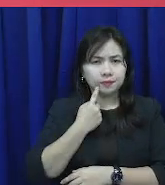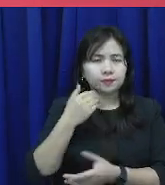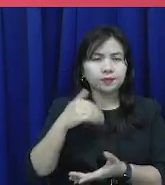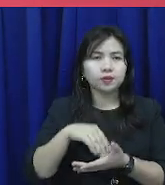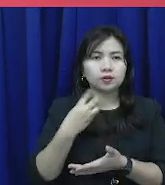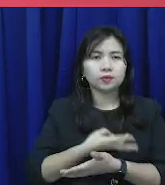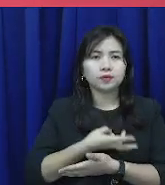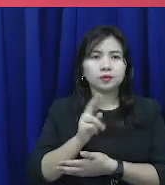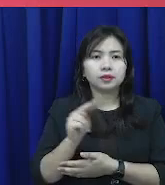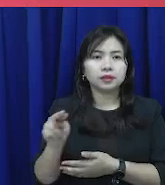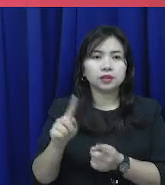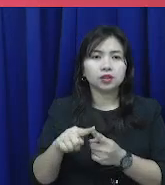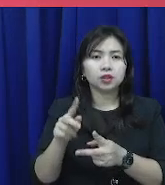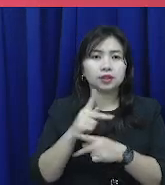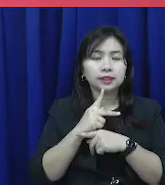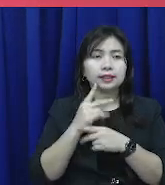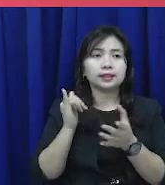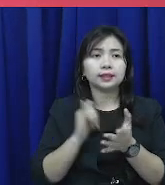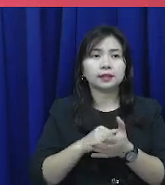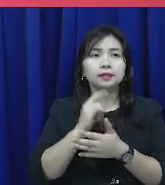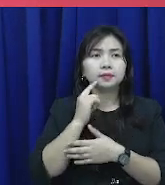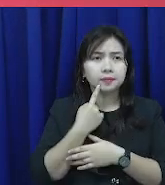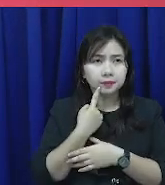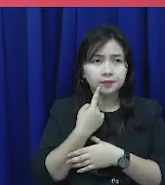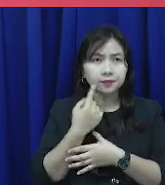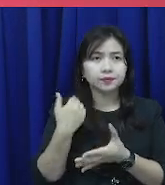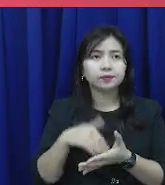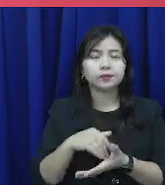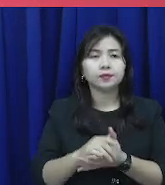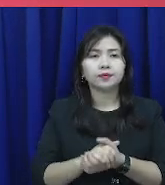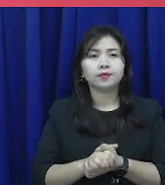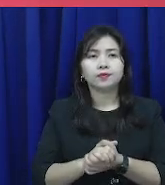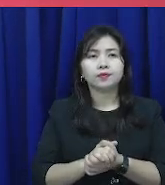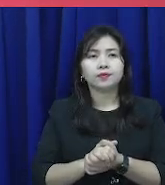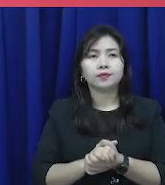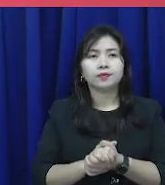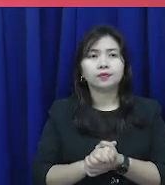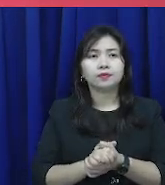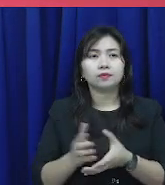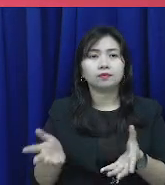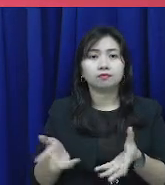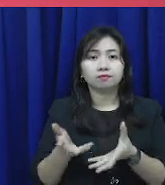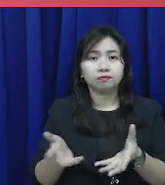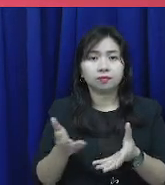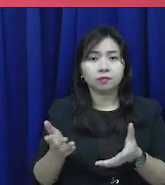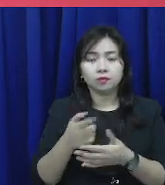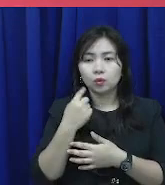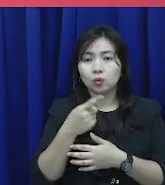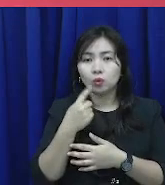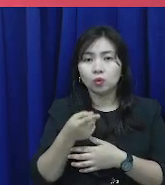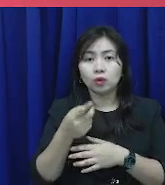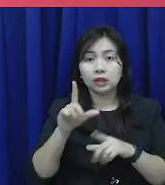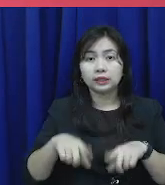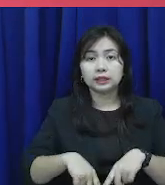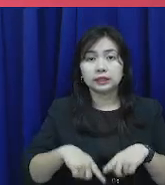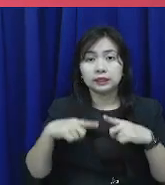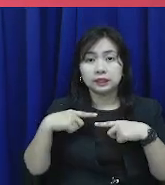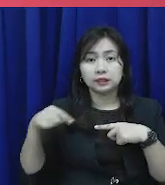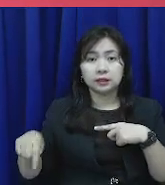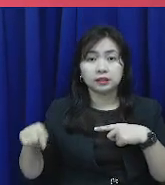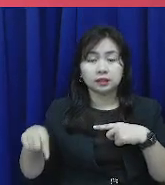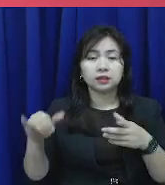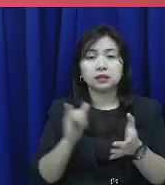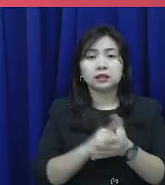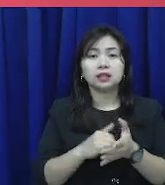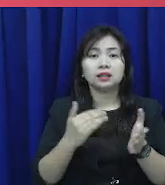cultivation seriously Because if not again Sabi ko nga po sa inyo kung Dito nga sa nandito na nakatira eh nangyayari pa na